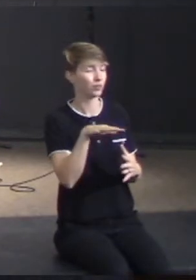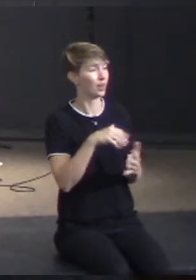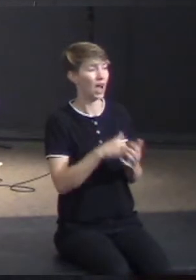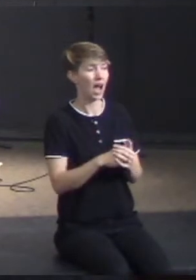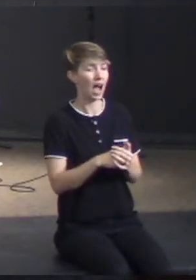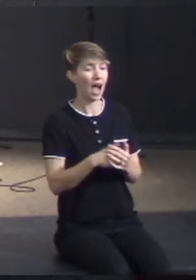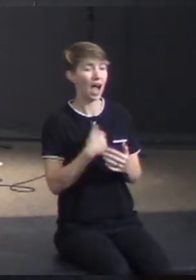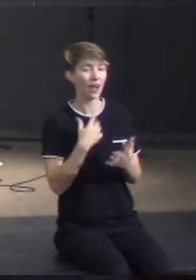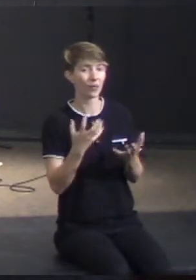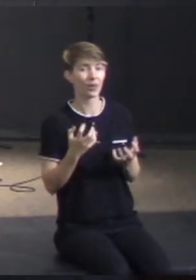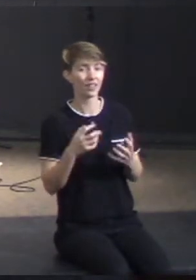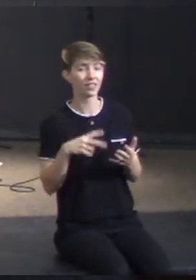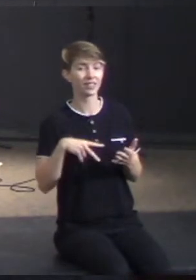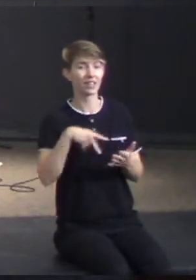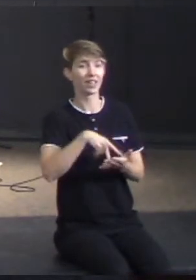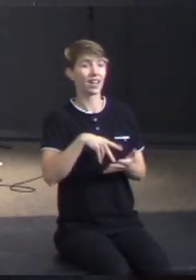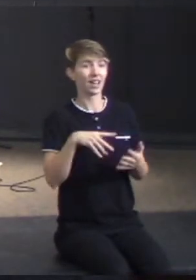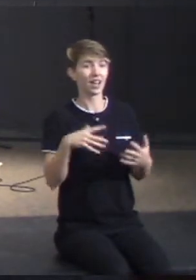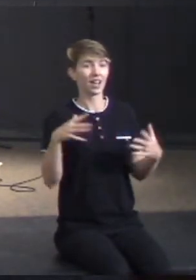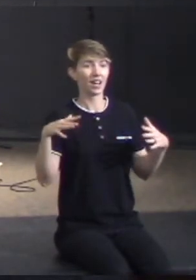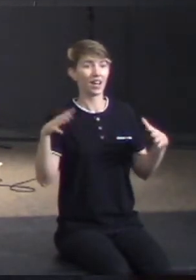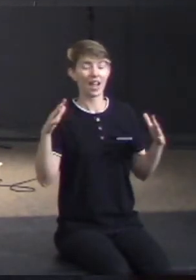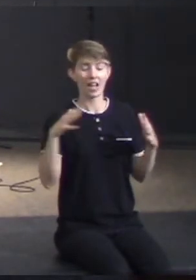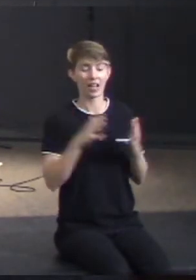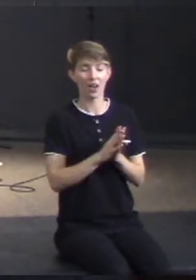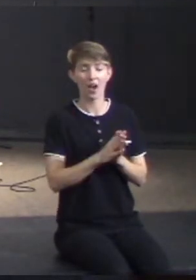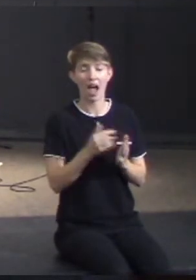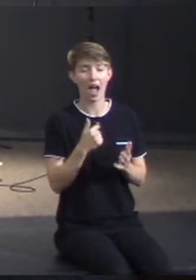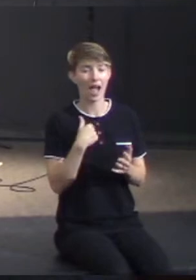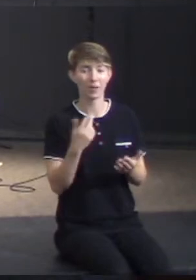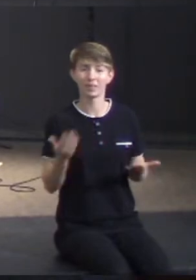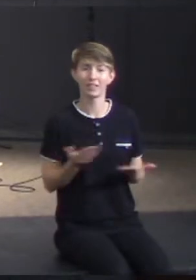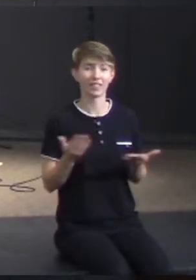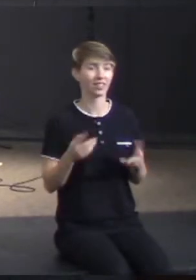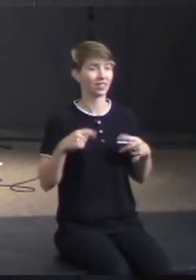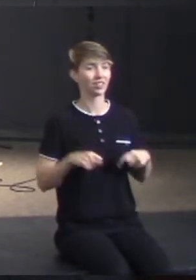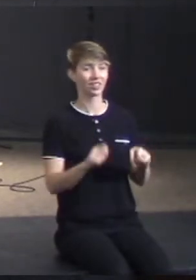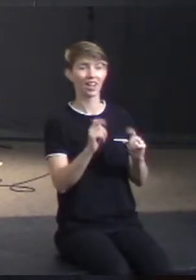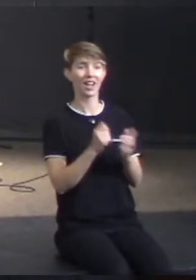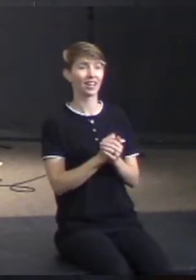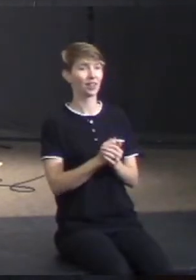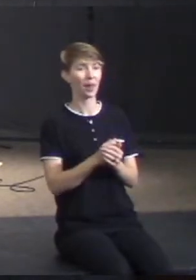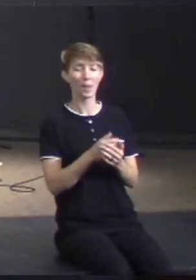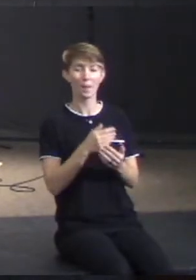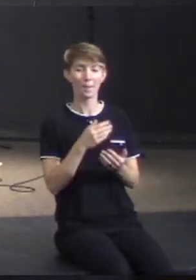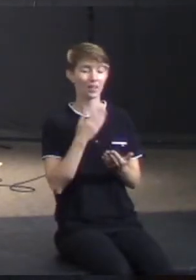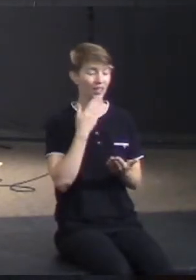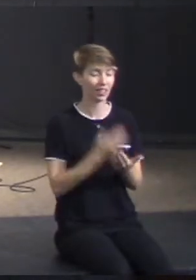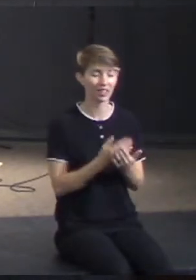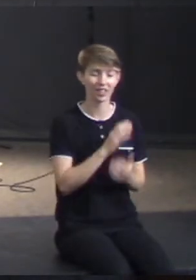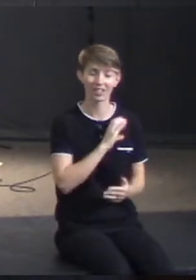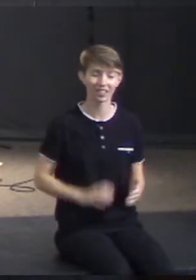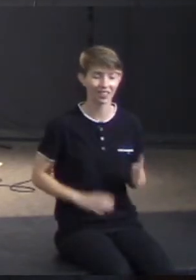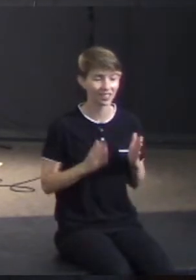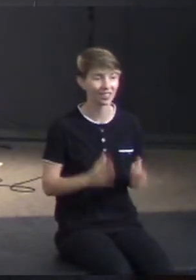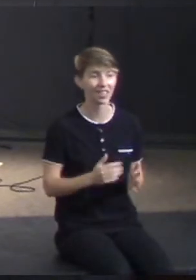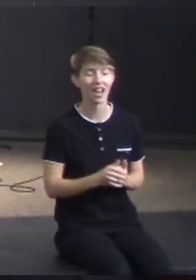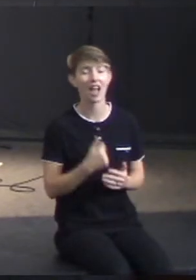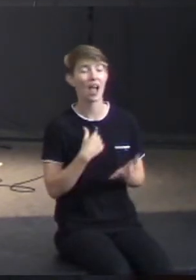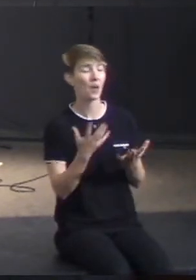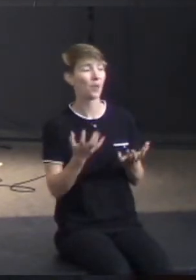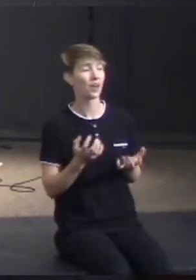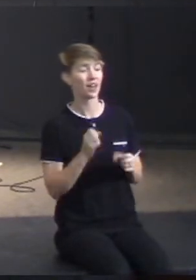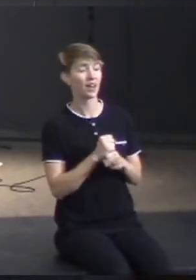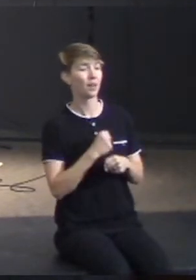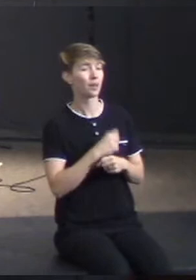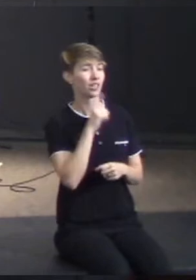I wanted to get up. I wanted to, whoa. I'm just here trying to serve, trying to be a good Christian. I wanted to make sure